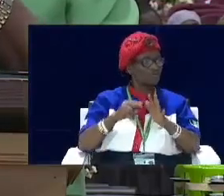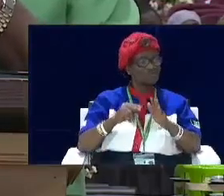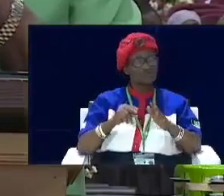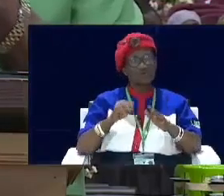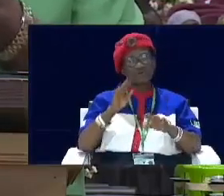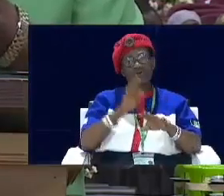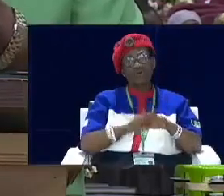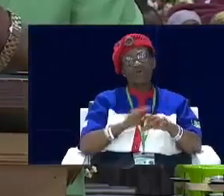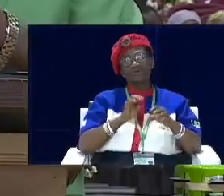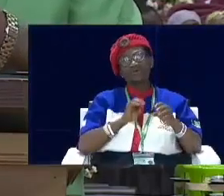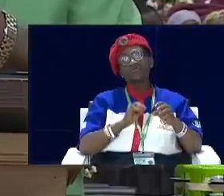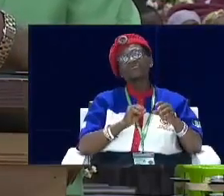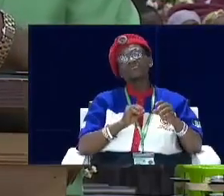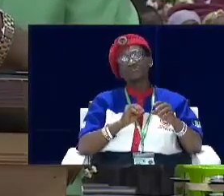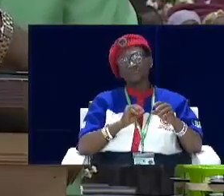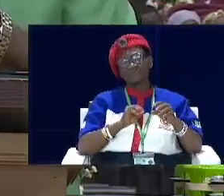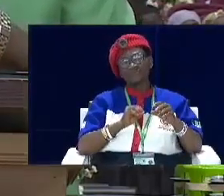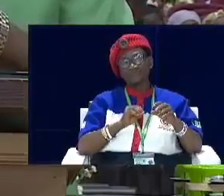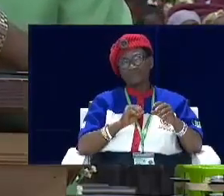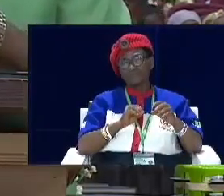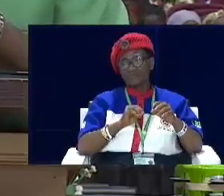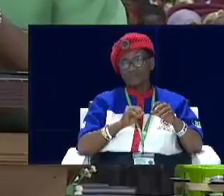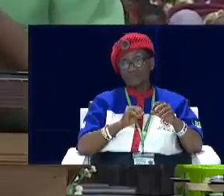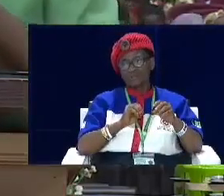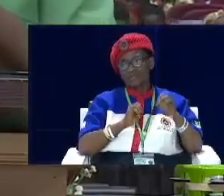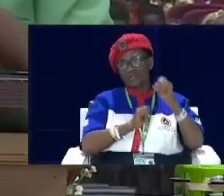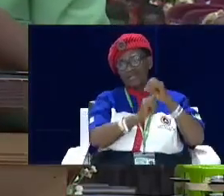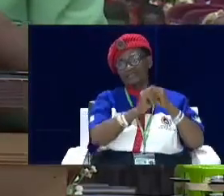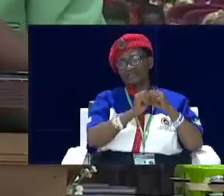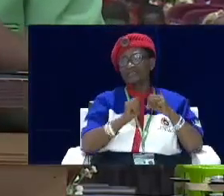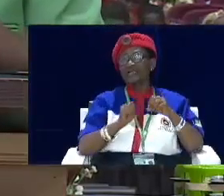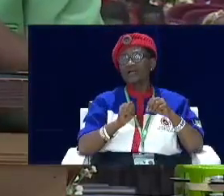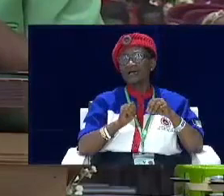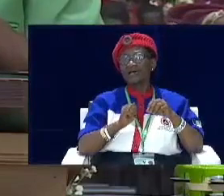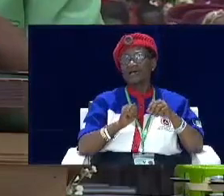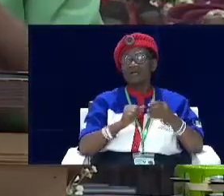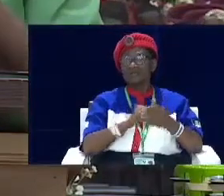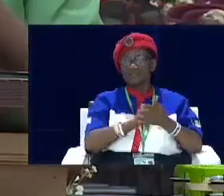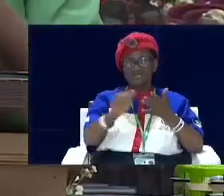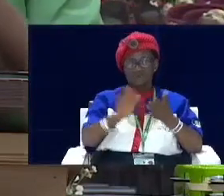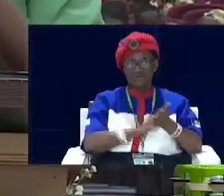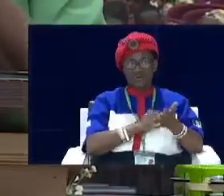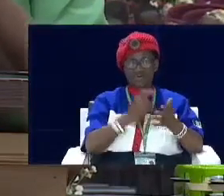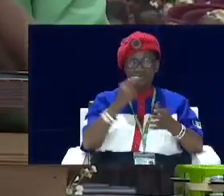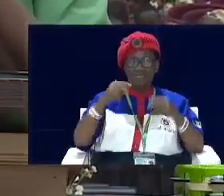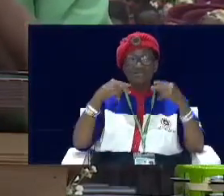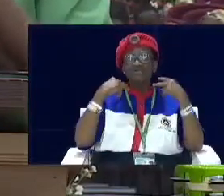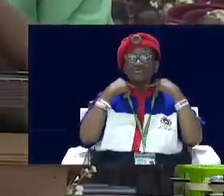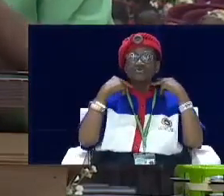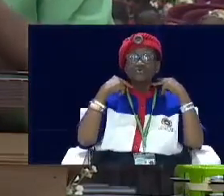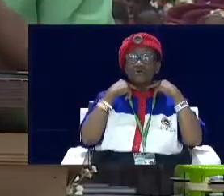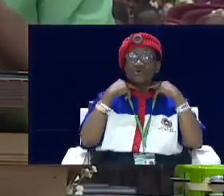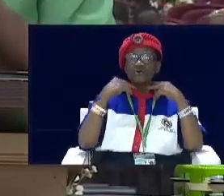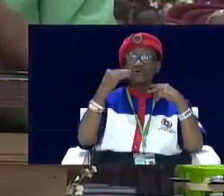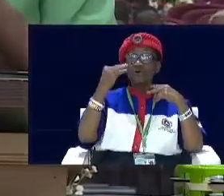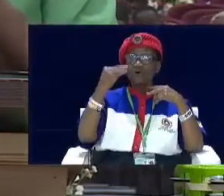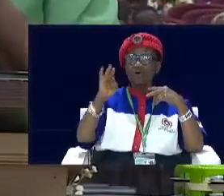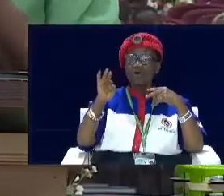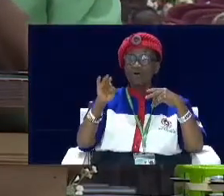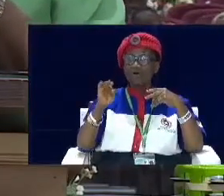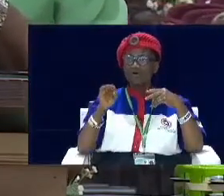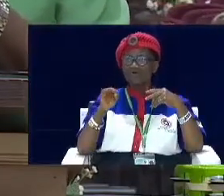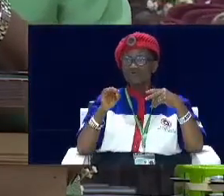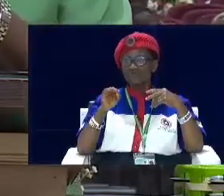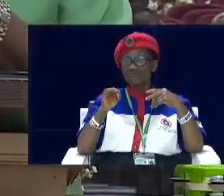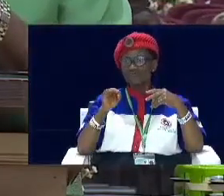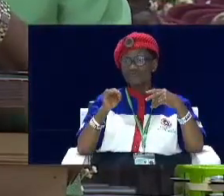Elisha. Ifami ororo yan ilopo meji lori Elisha yen. Destroy the yoke of reproach in the life